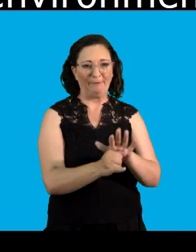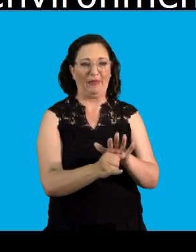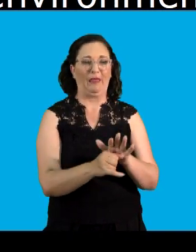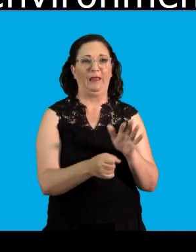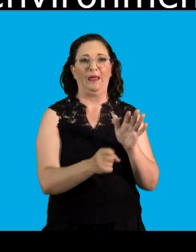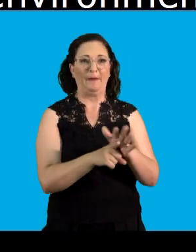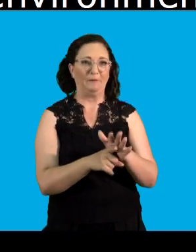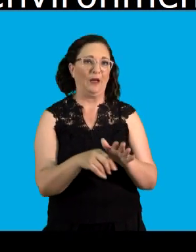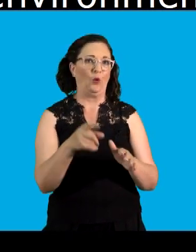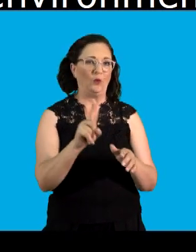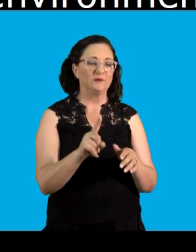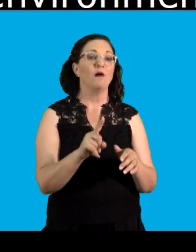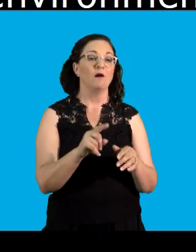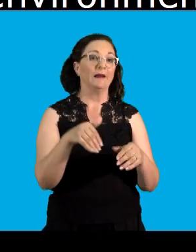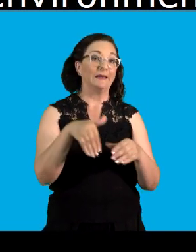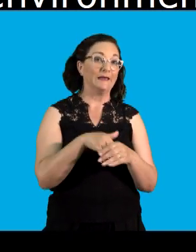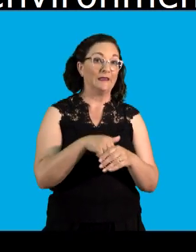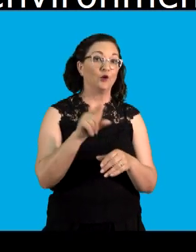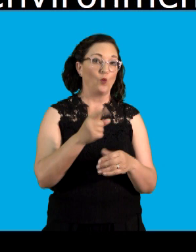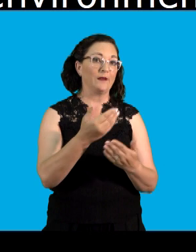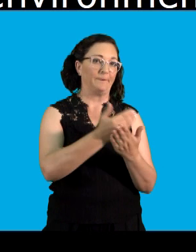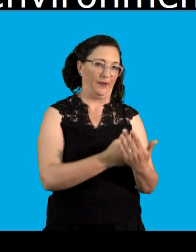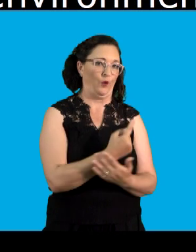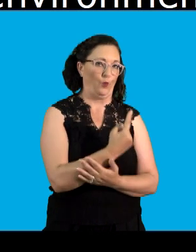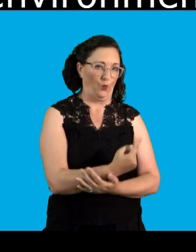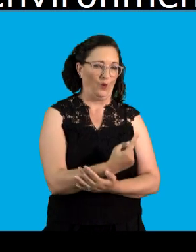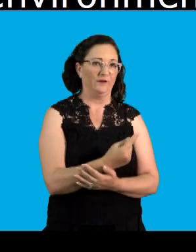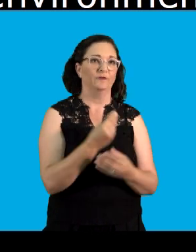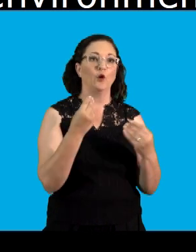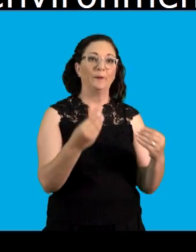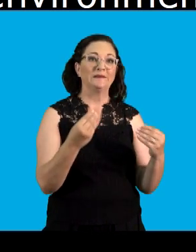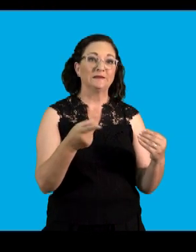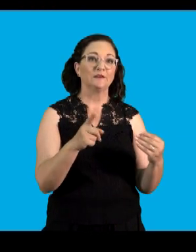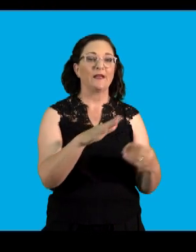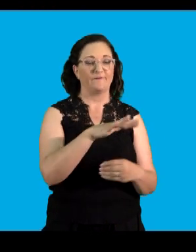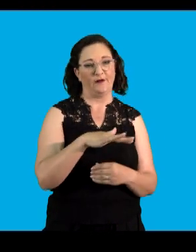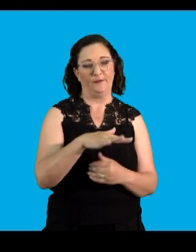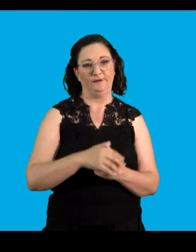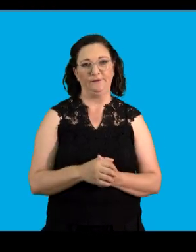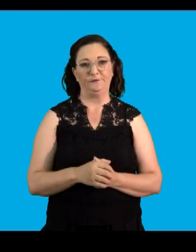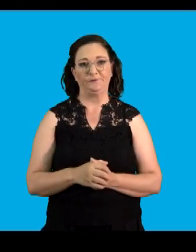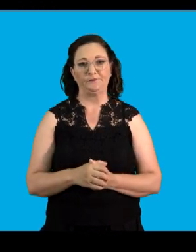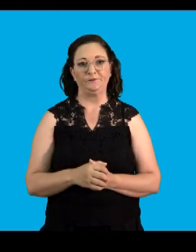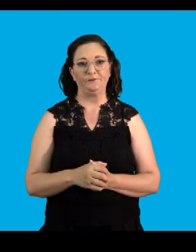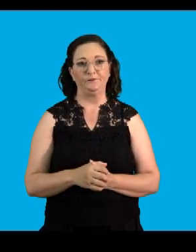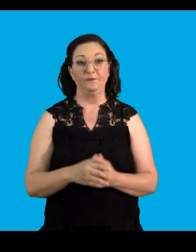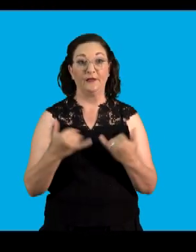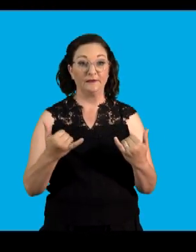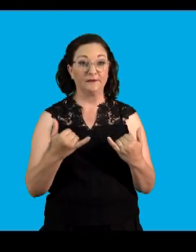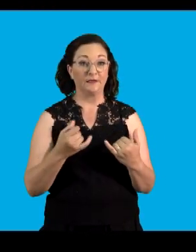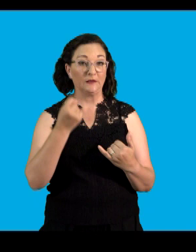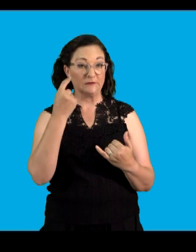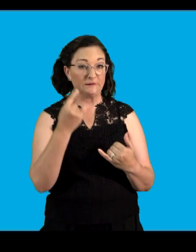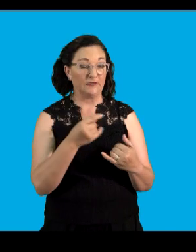negative impacts. So they fall part of what? Of your paper one under business environment. Right, now that we